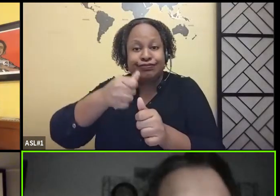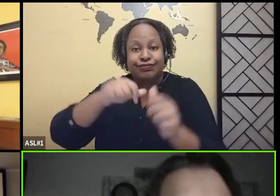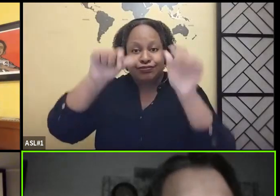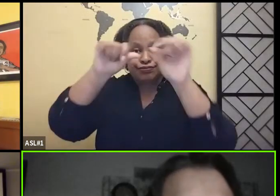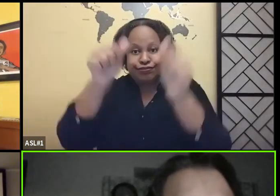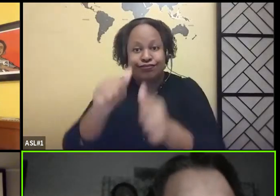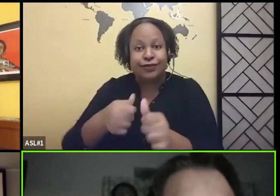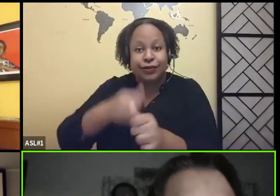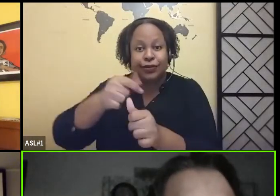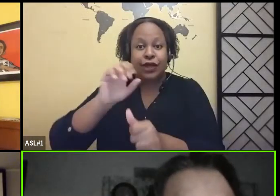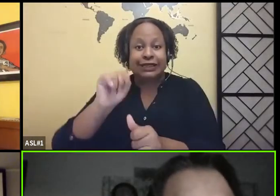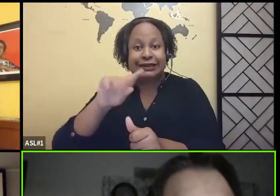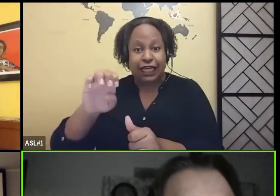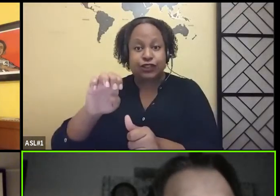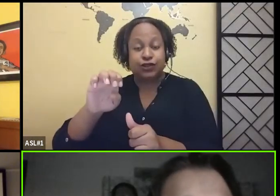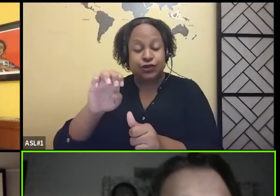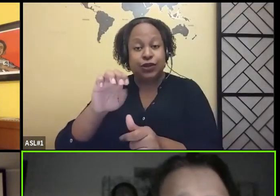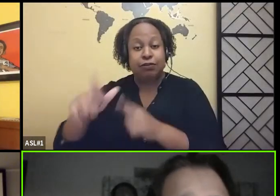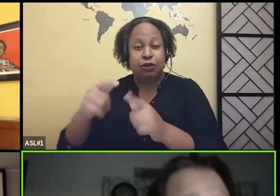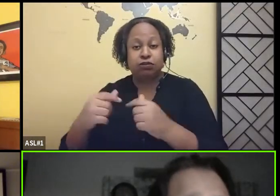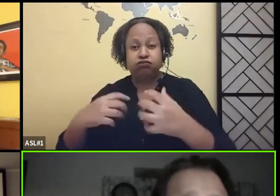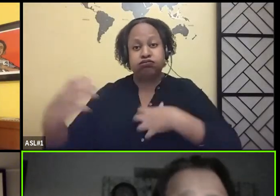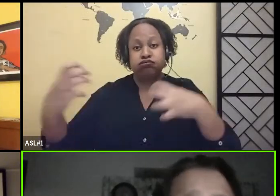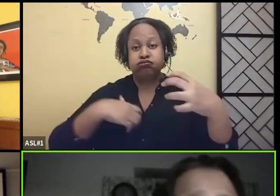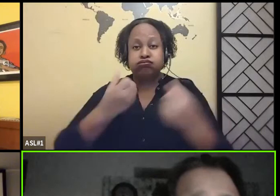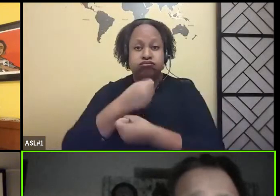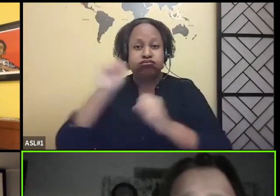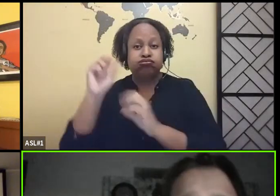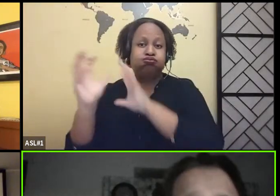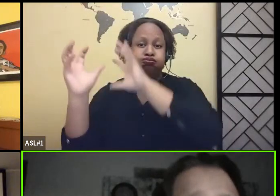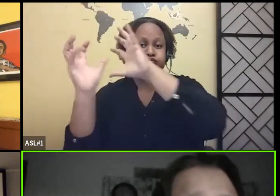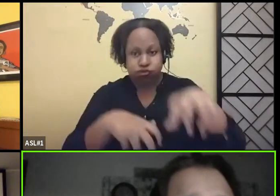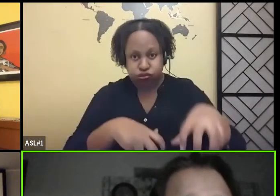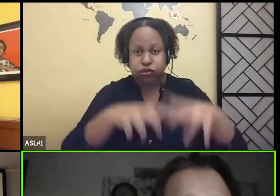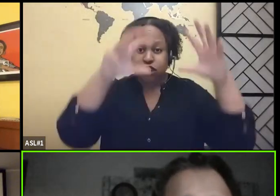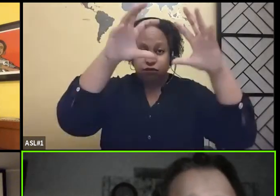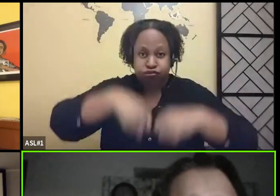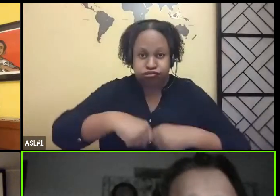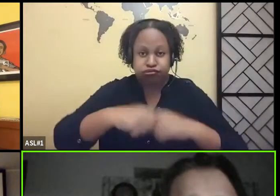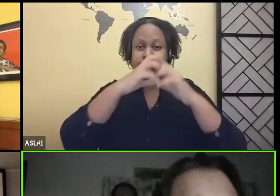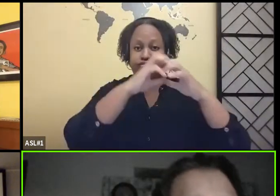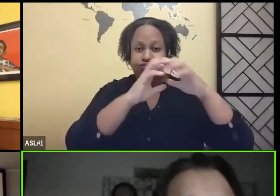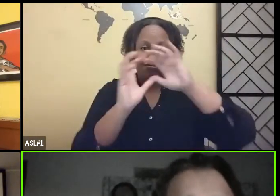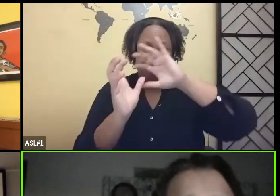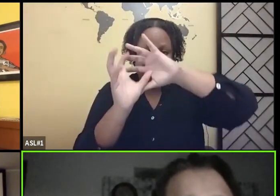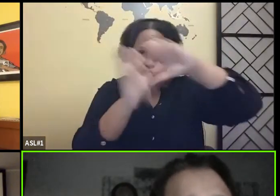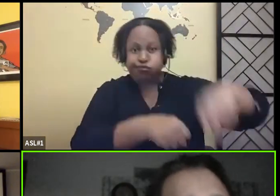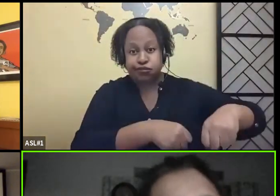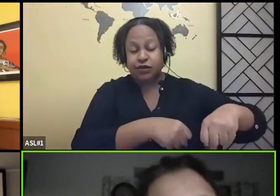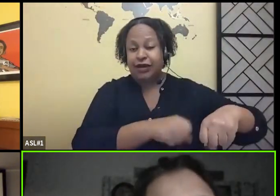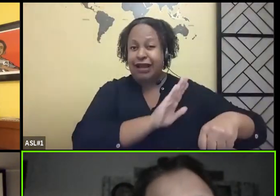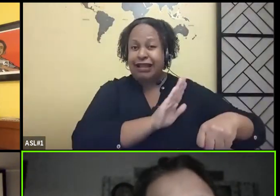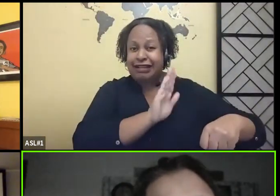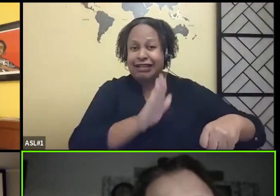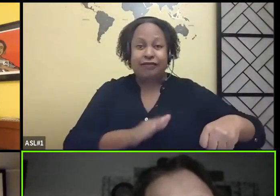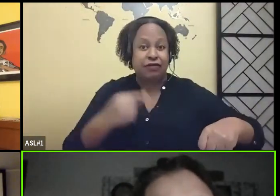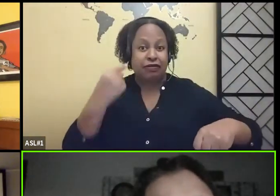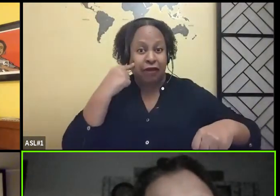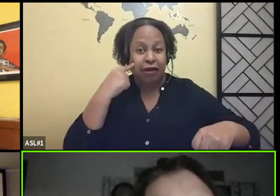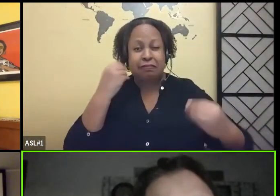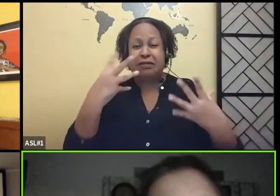Whoever thought that was going to happen? I never in a million years would have thought all those statues would have fallen so